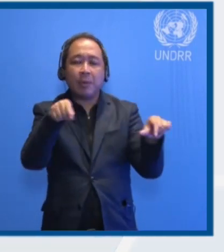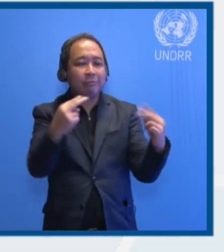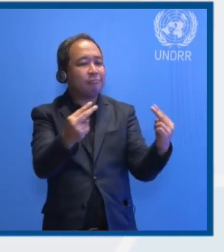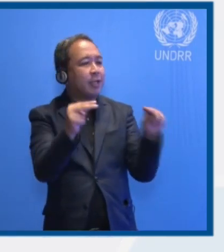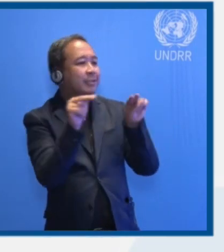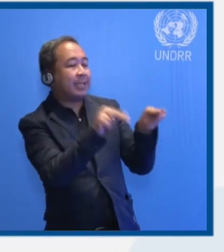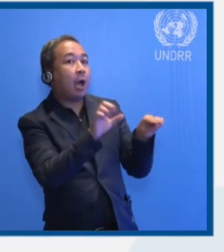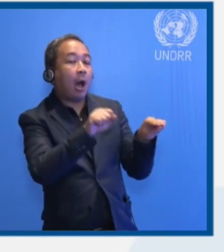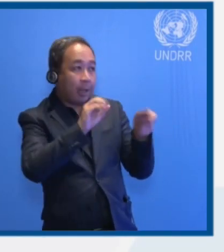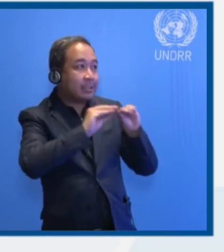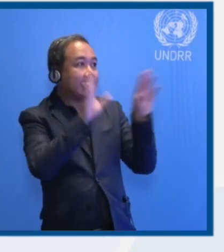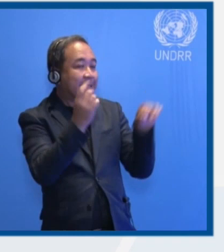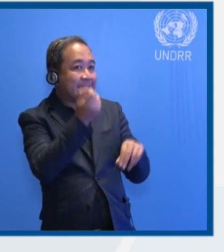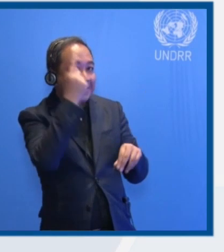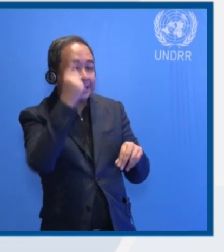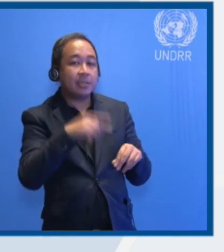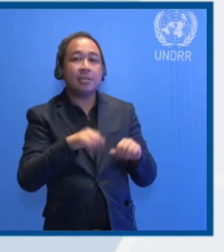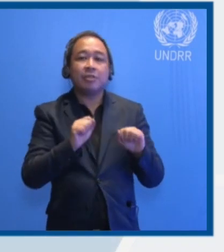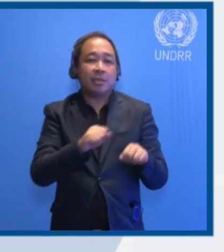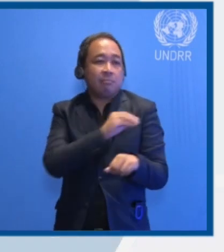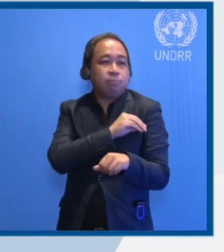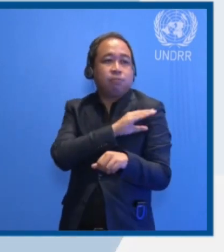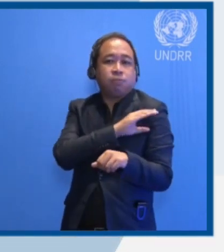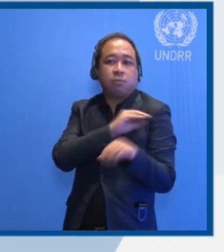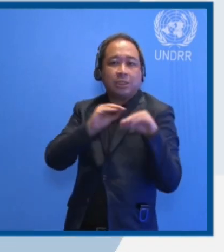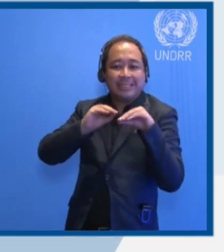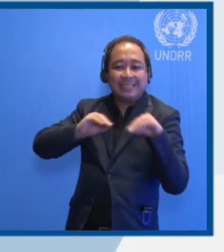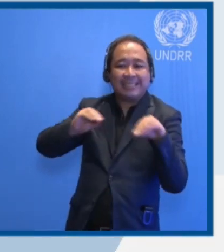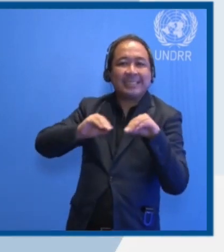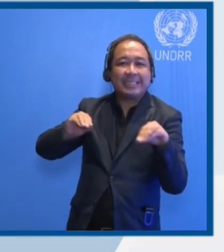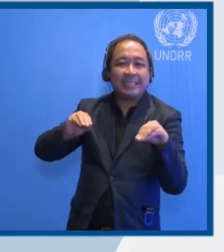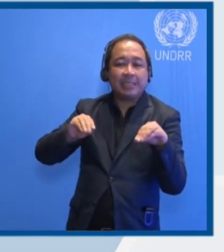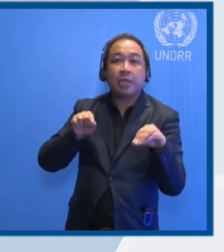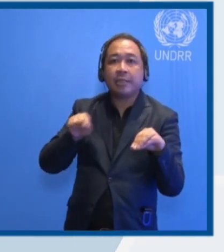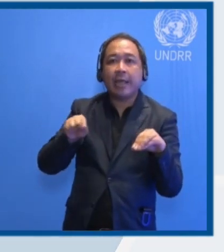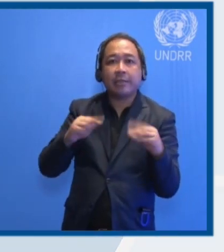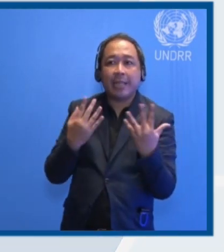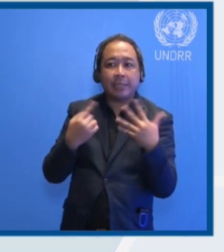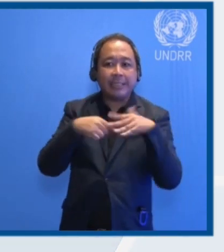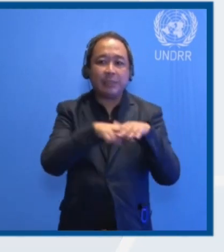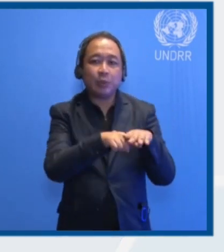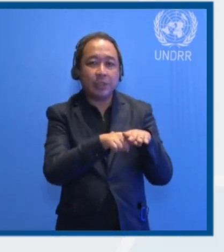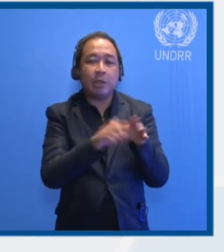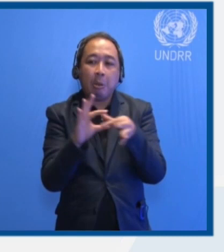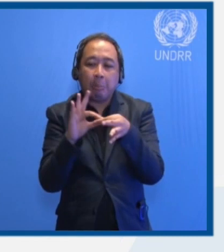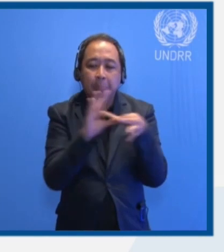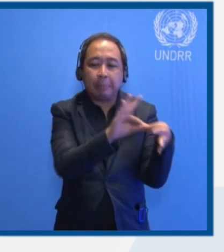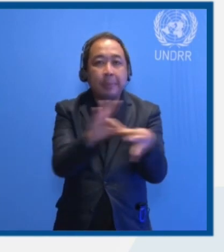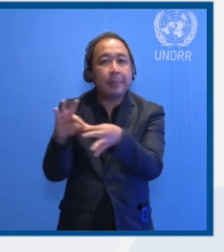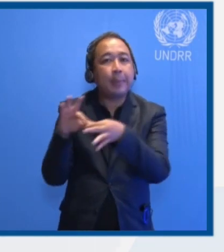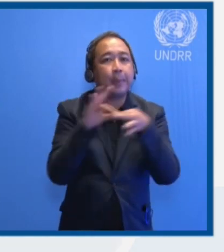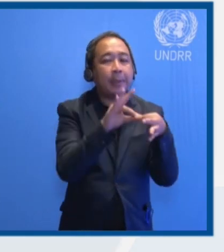building. And of course, the aspect of an integrated approach, not working in silos, and focusing on